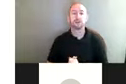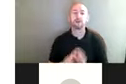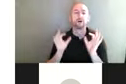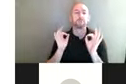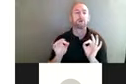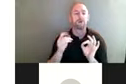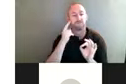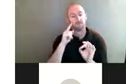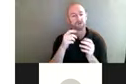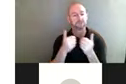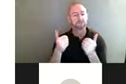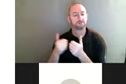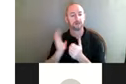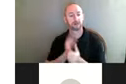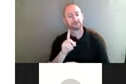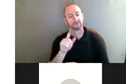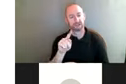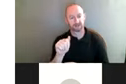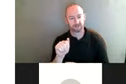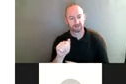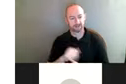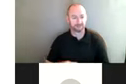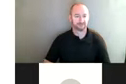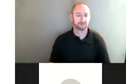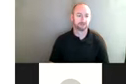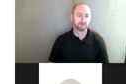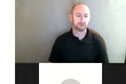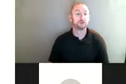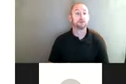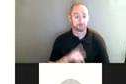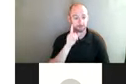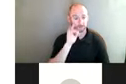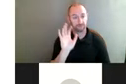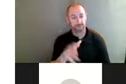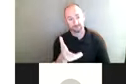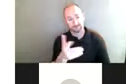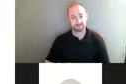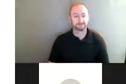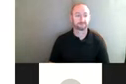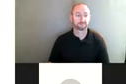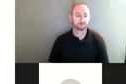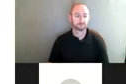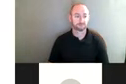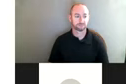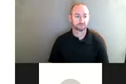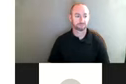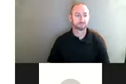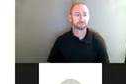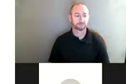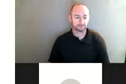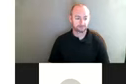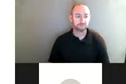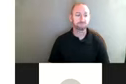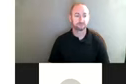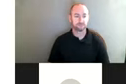for aggregating our data to look at distributions. And this is what we get. So I have distributed, I've put the hex